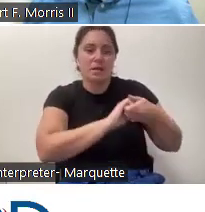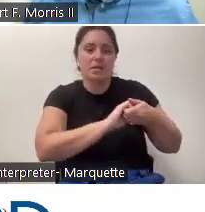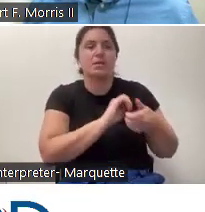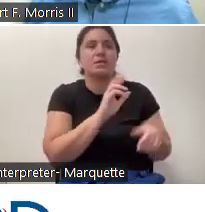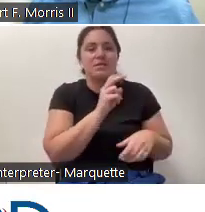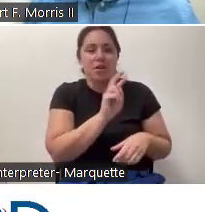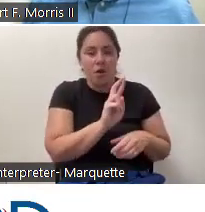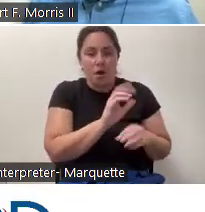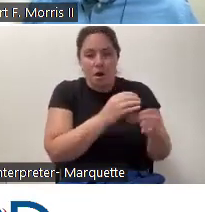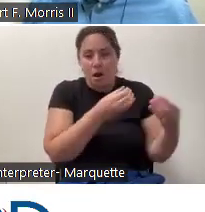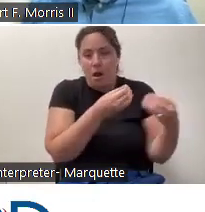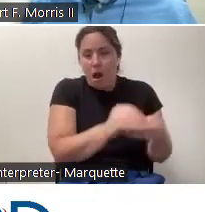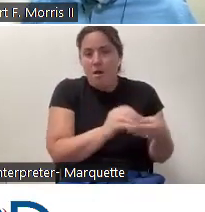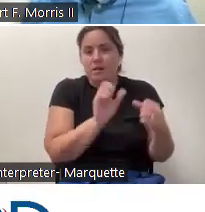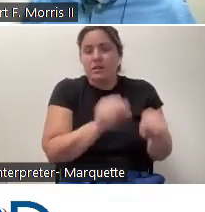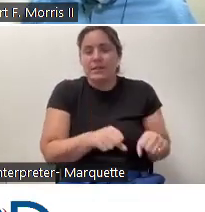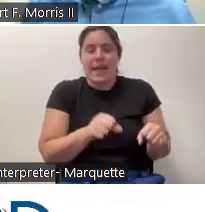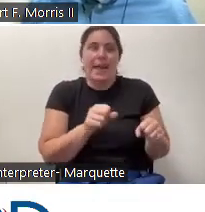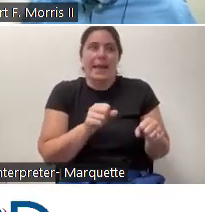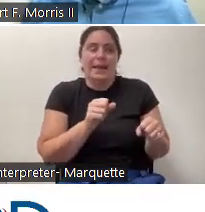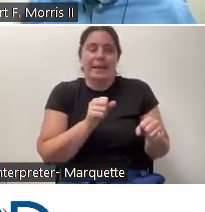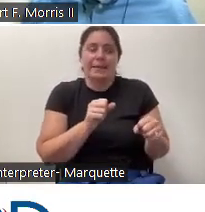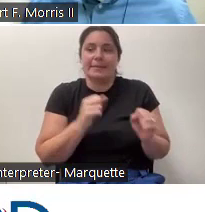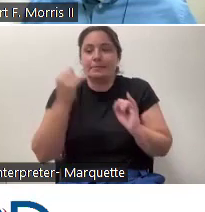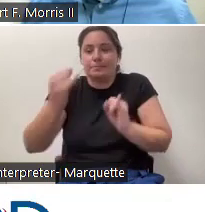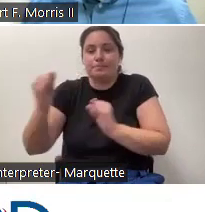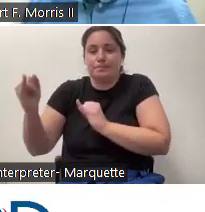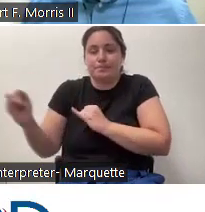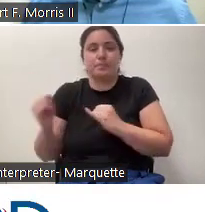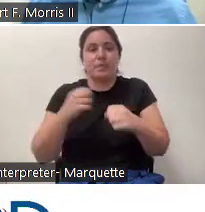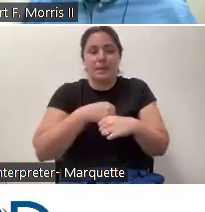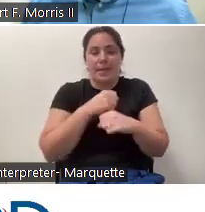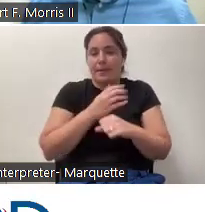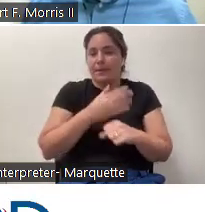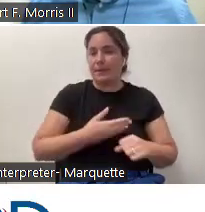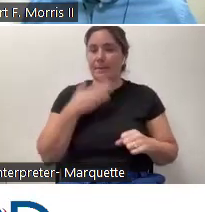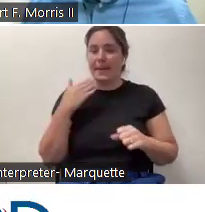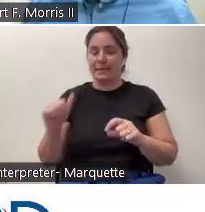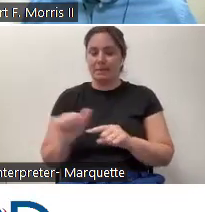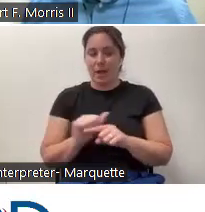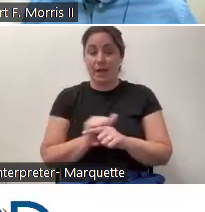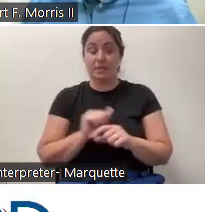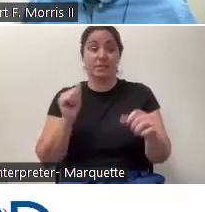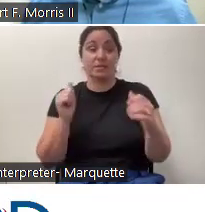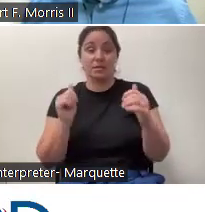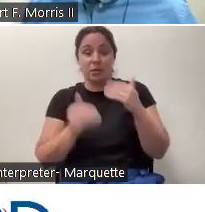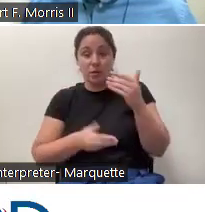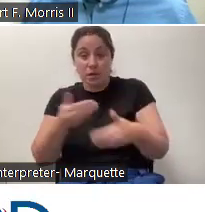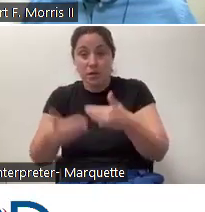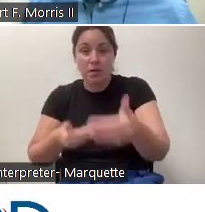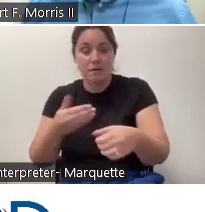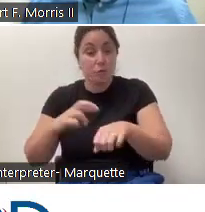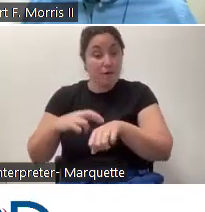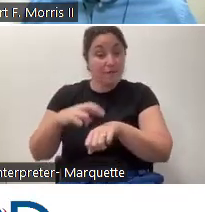to kind of each individually create what the best practices for actually sending the referrals and when is the